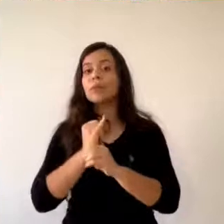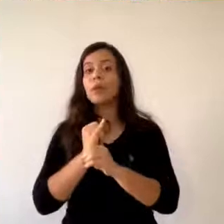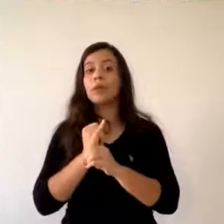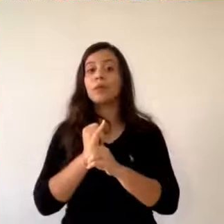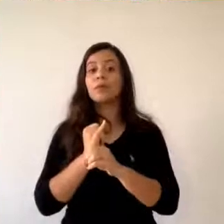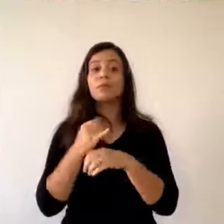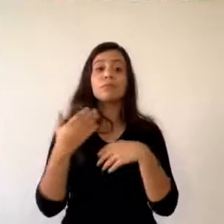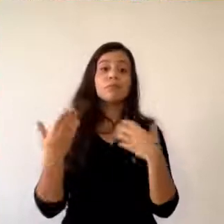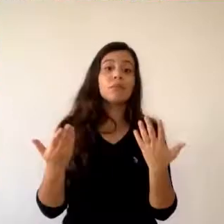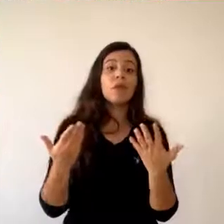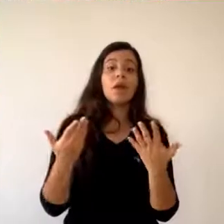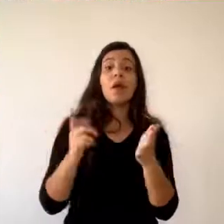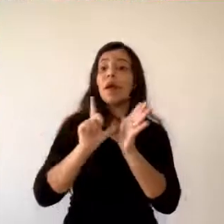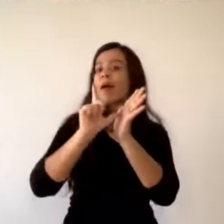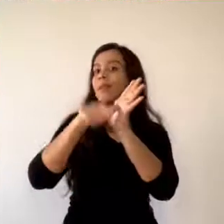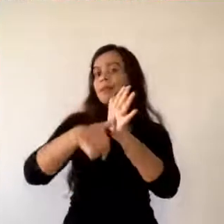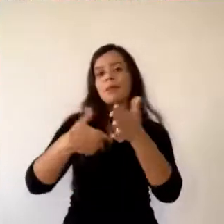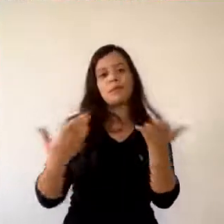bulletin,